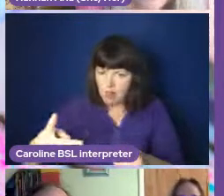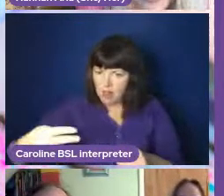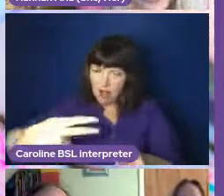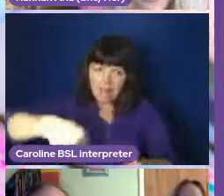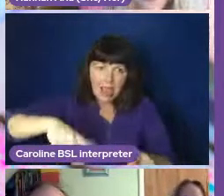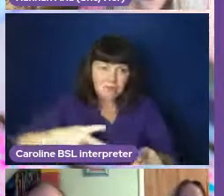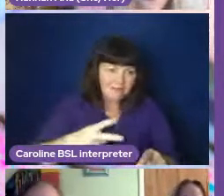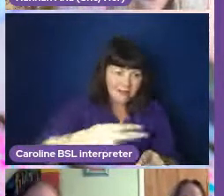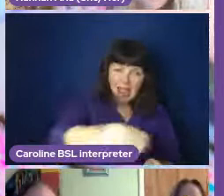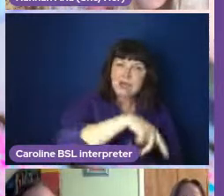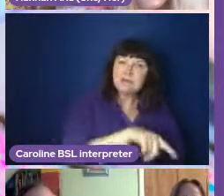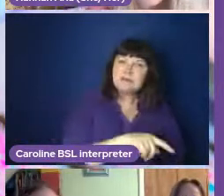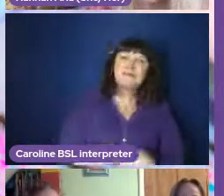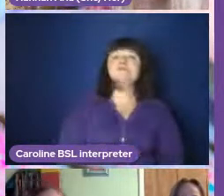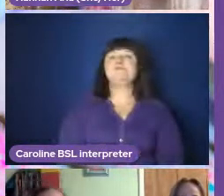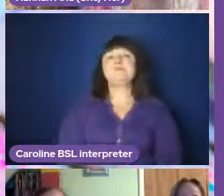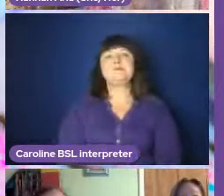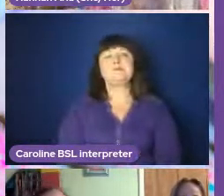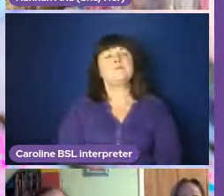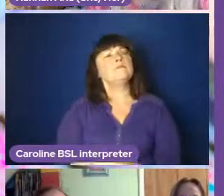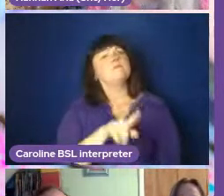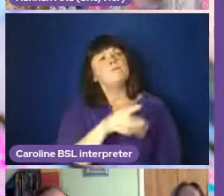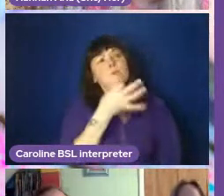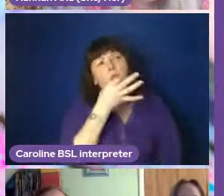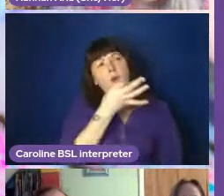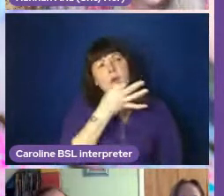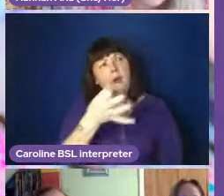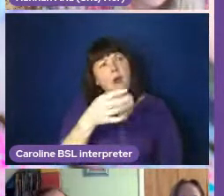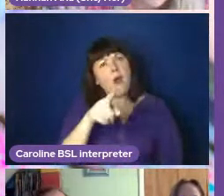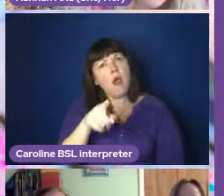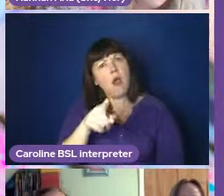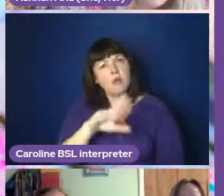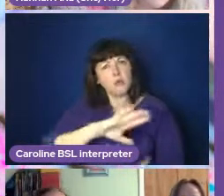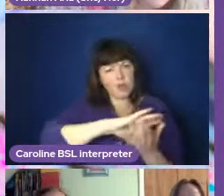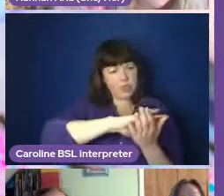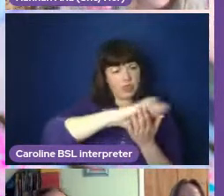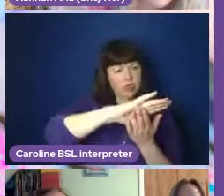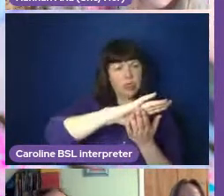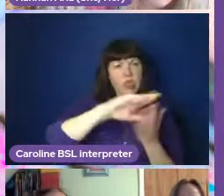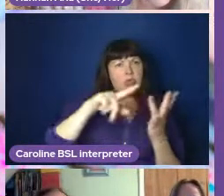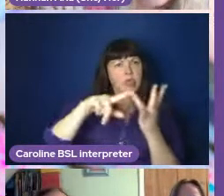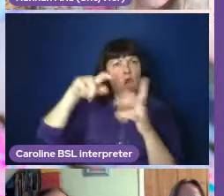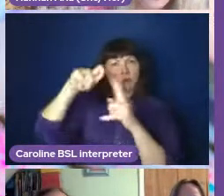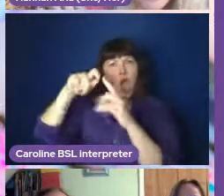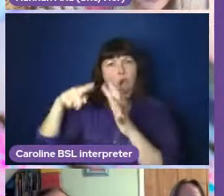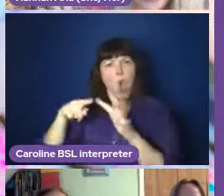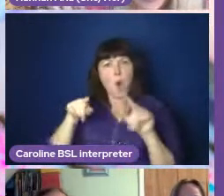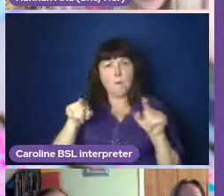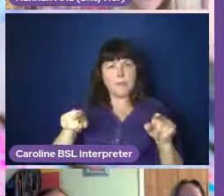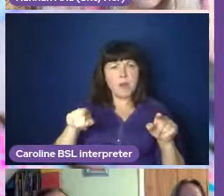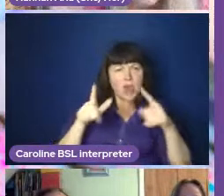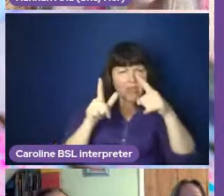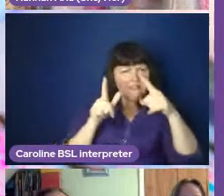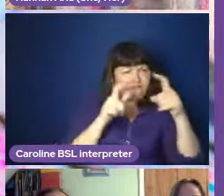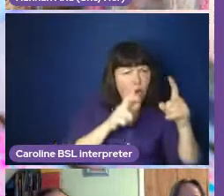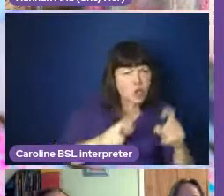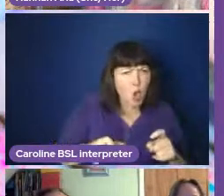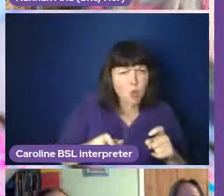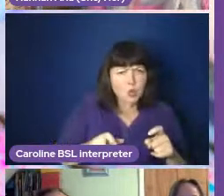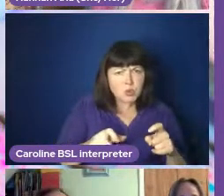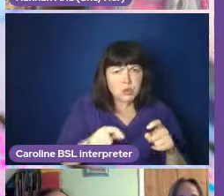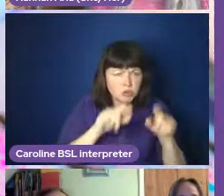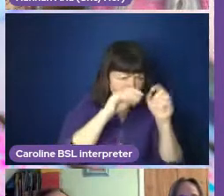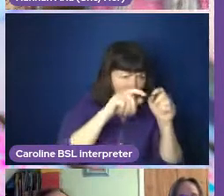And with the hope bits in the background, are they photographs that you've made the letters out of? I was trying to work out what the little